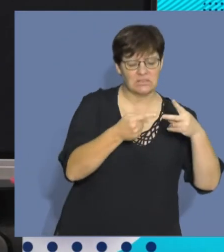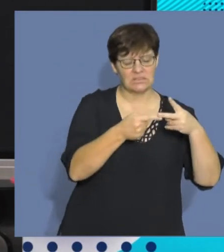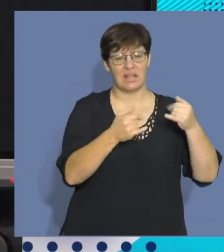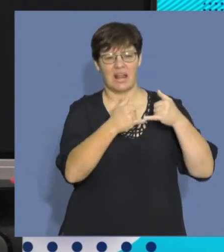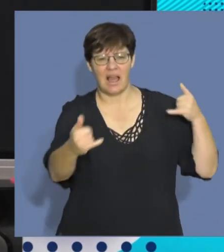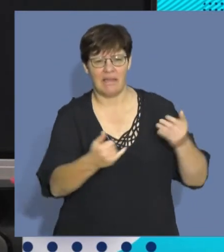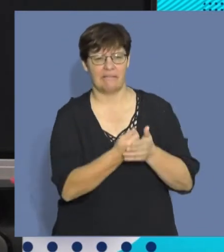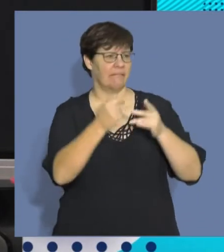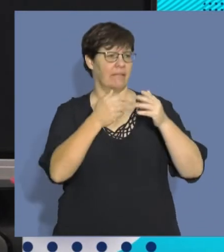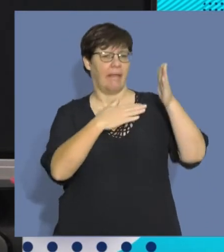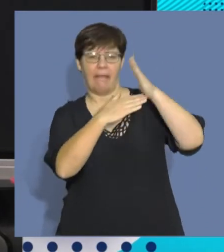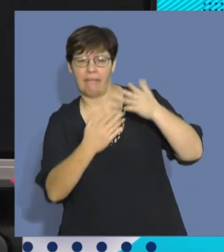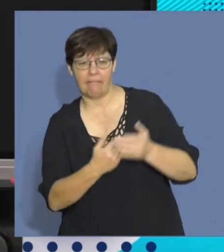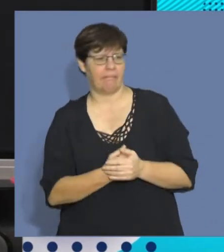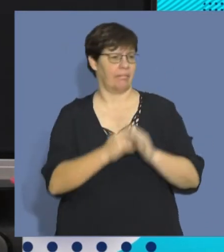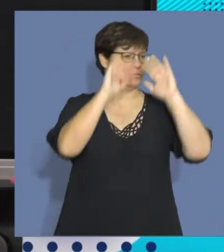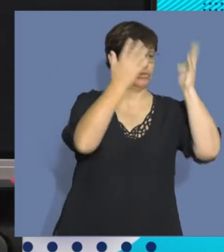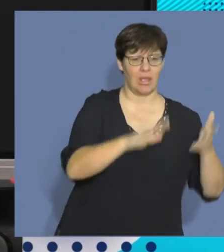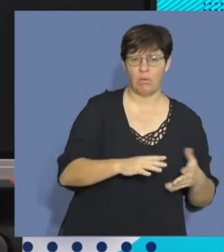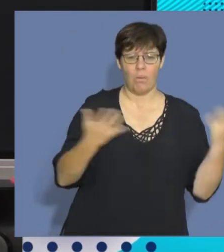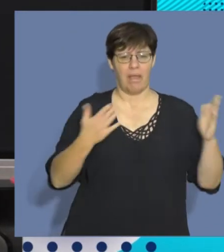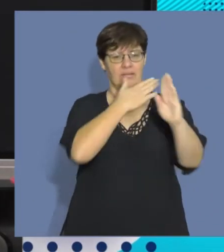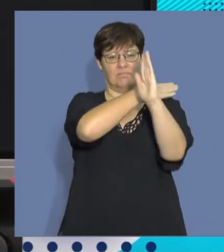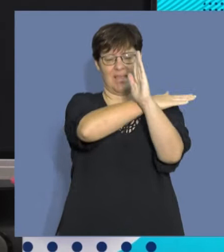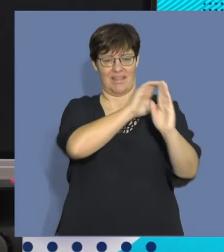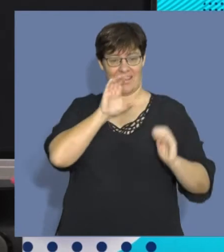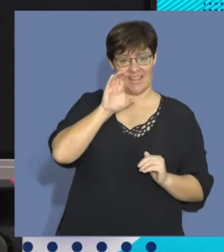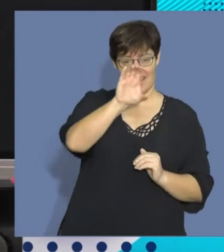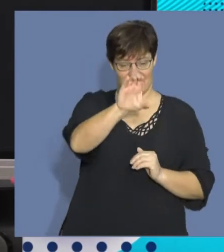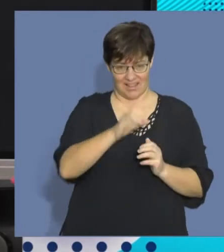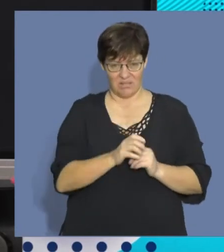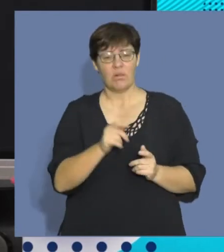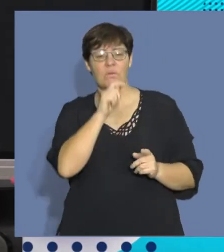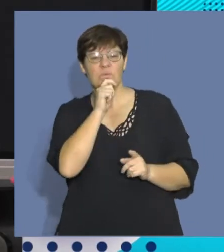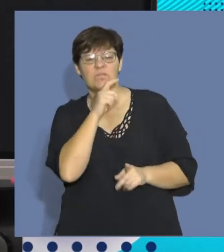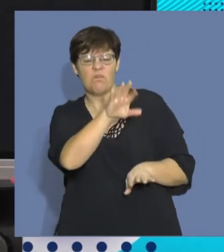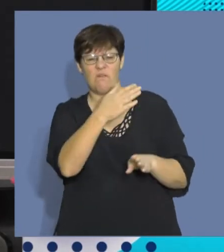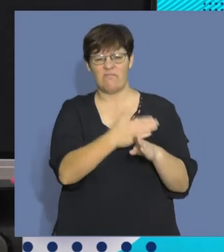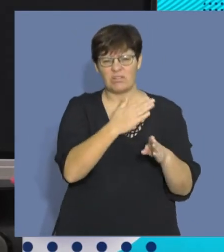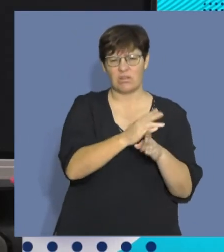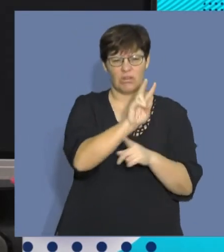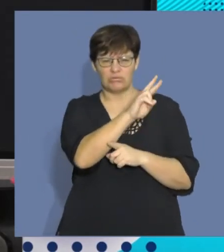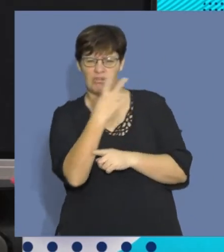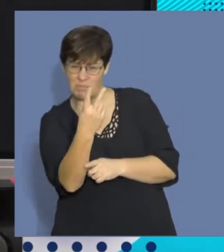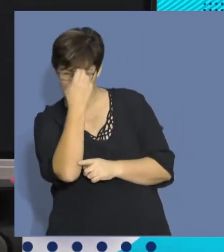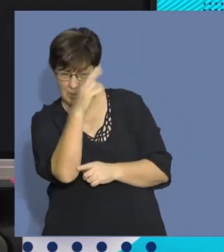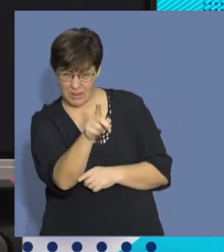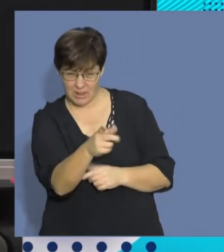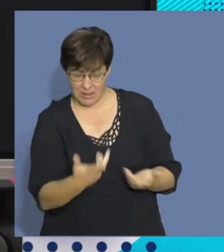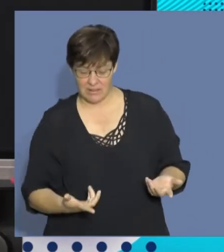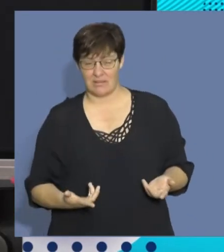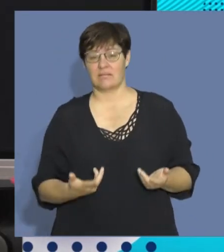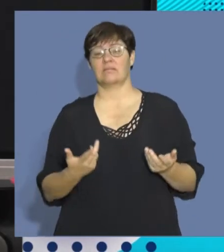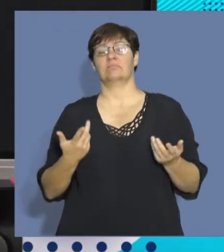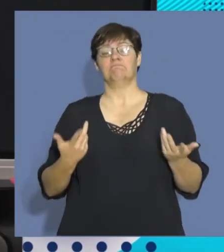angles, shapes within a Cartesian plane, the Cartesian plane that you've used for functions and transformations. Now,